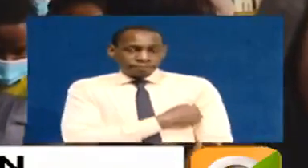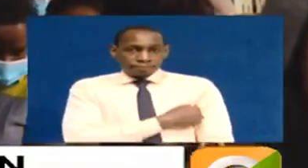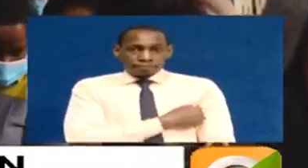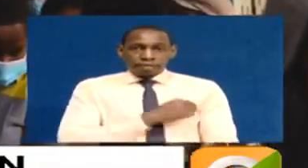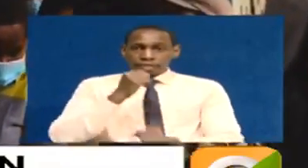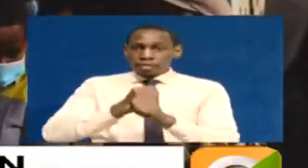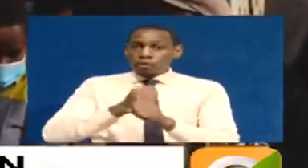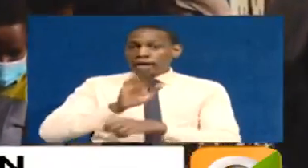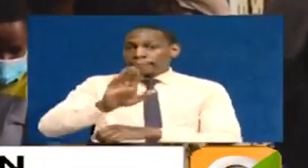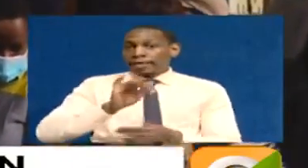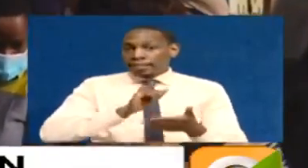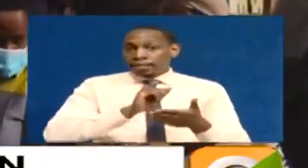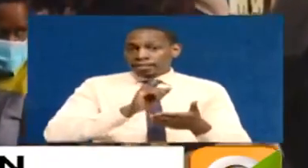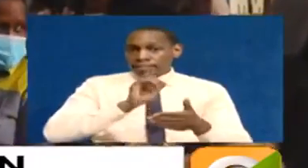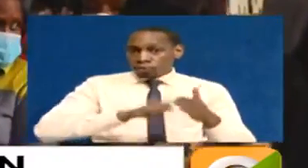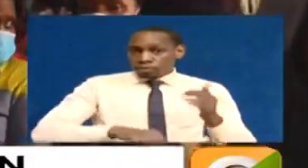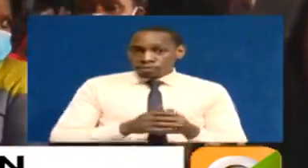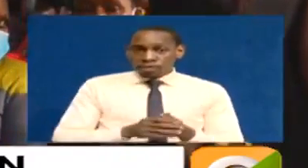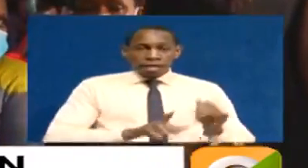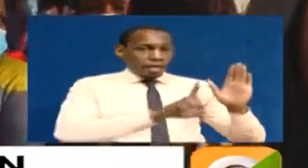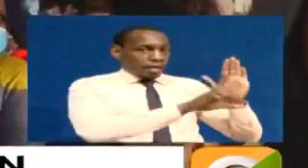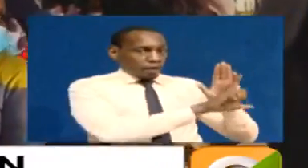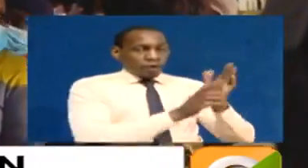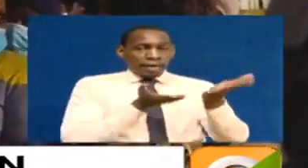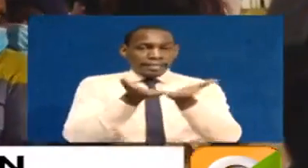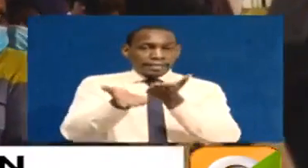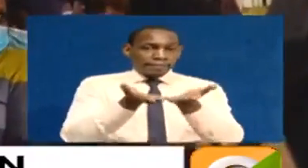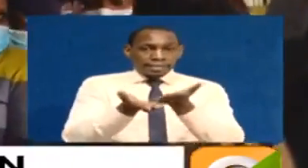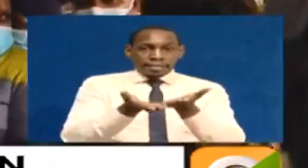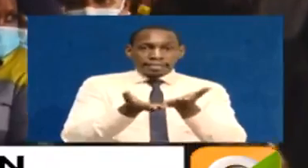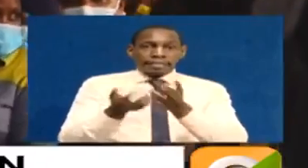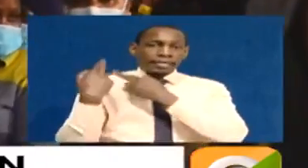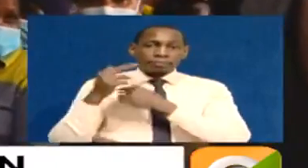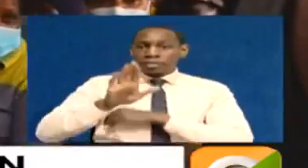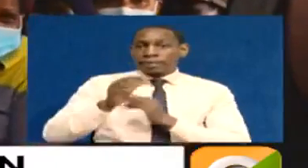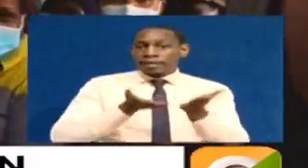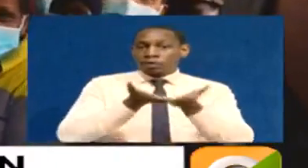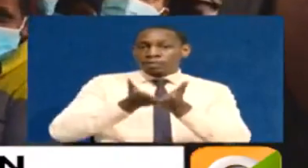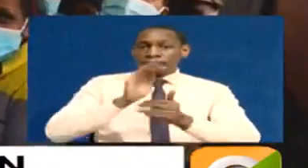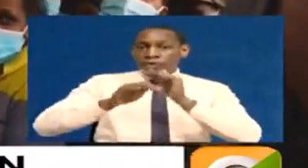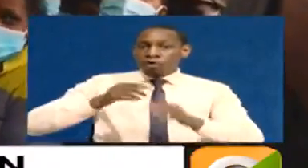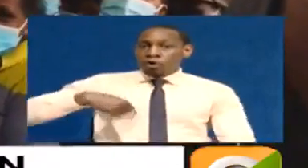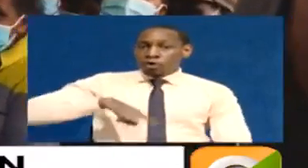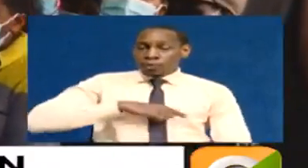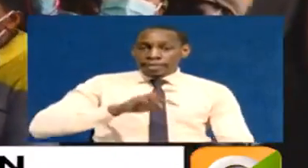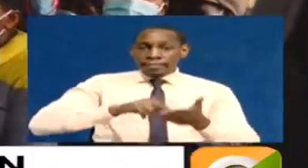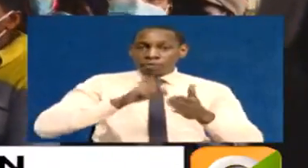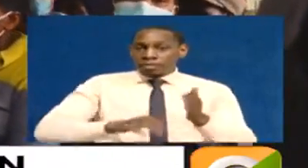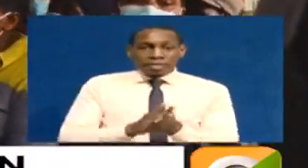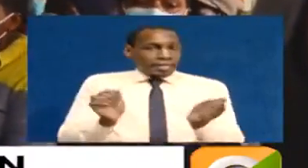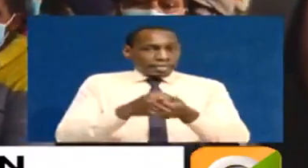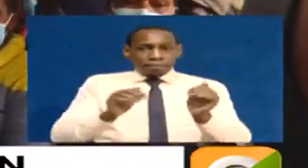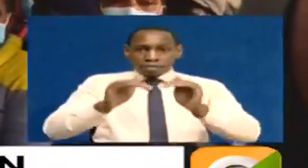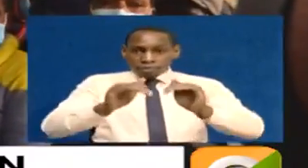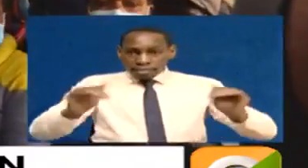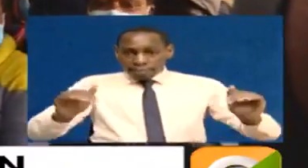wako kazini mwao ya kuweka sheria na huduma ambayo ni kazi yao kuhudumia sisi zote. Kwa hivyo, there is no way you